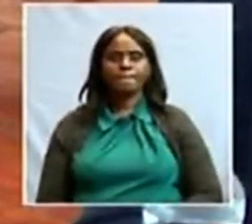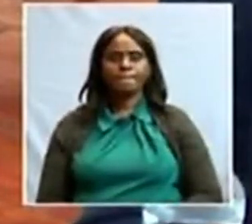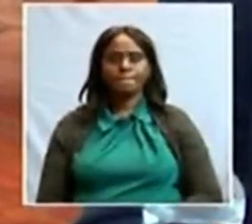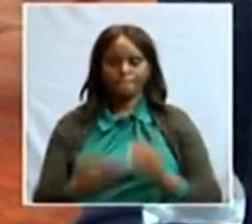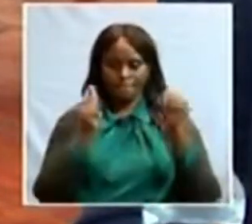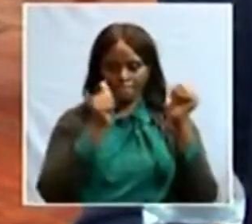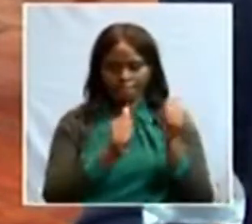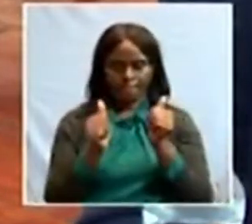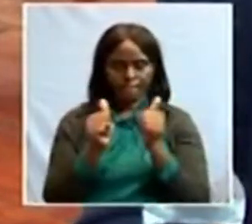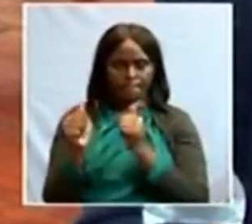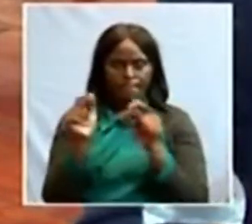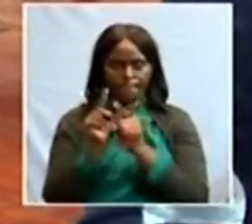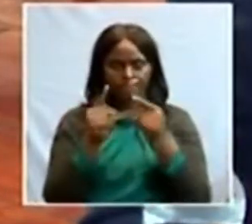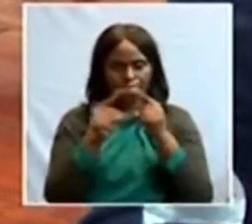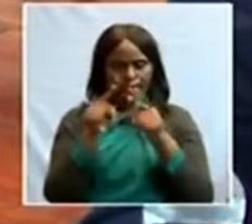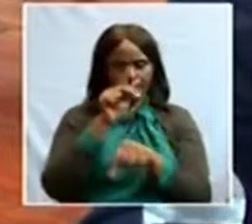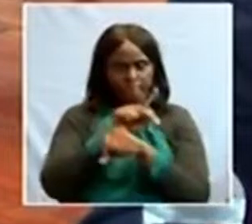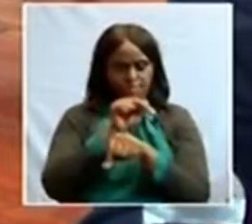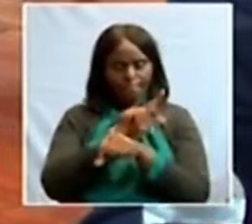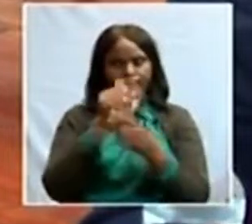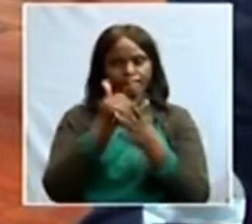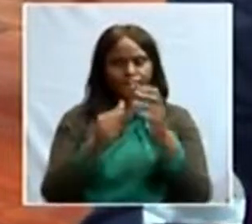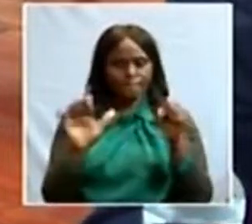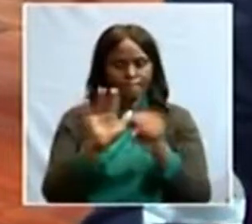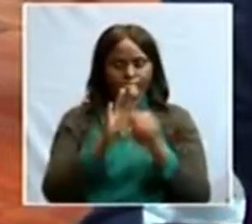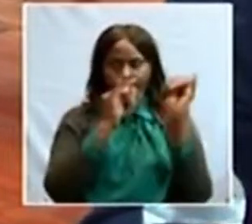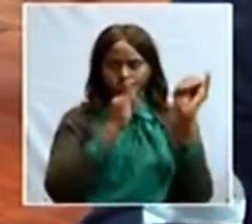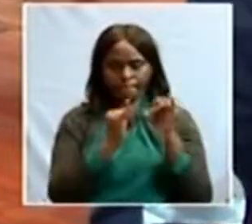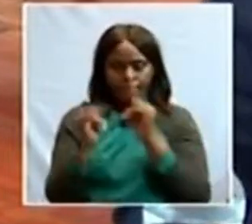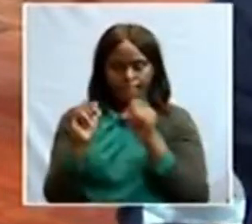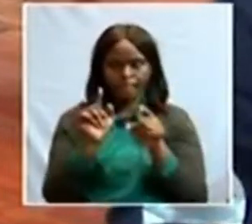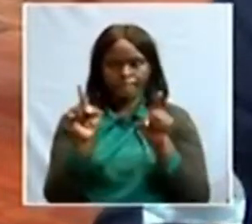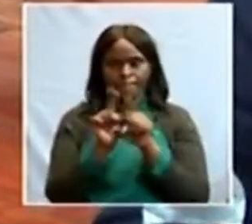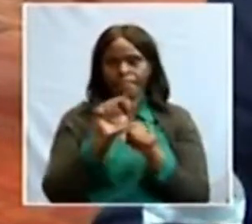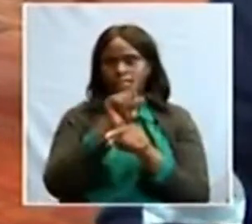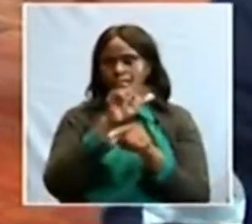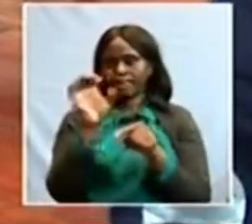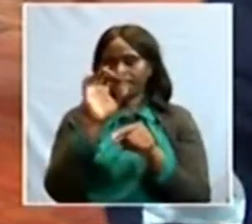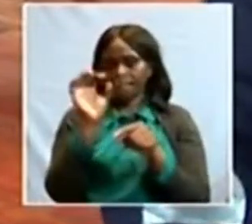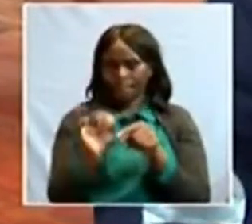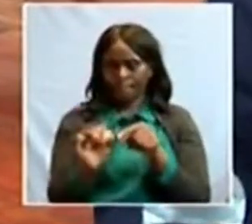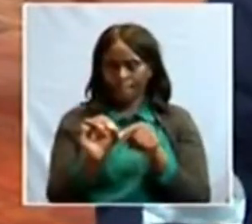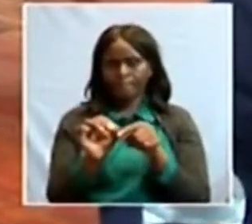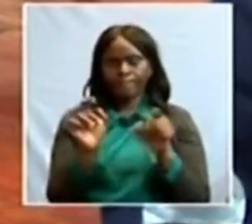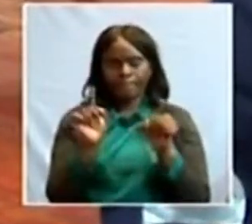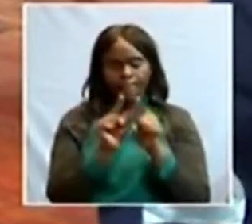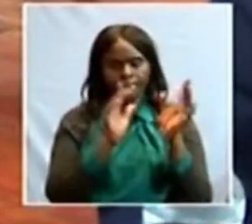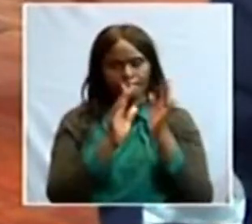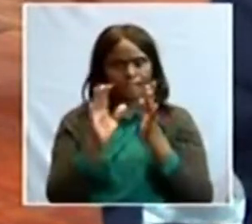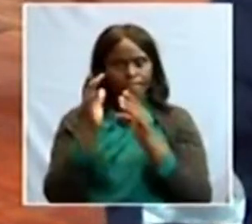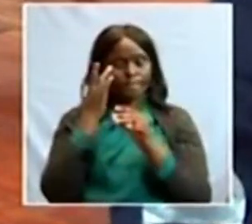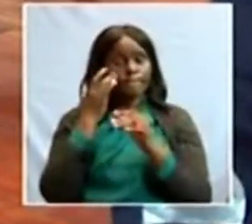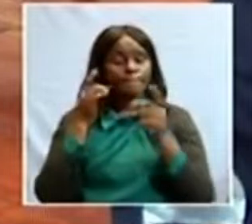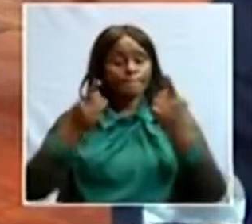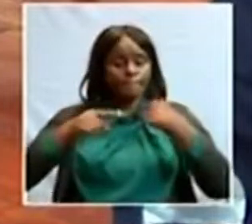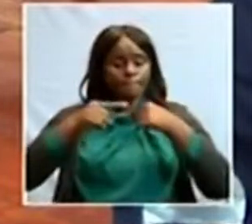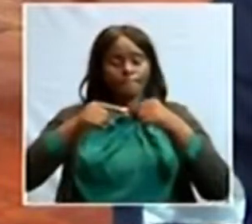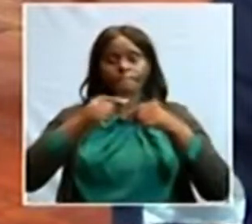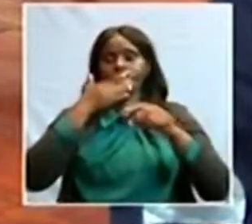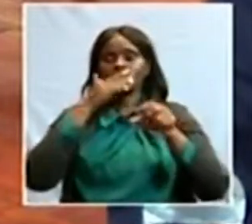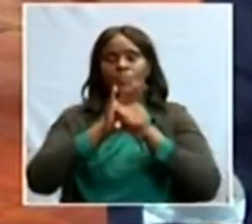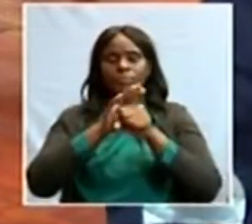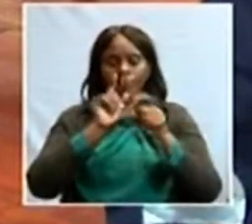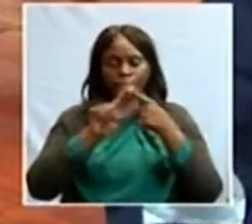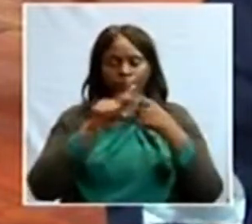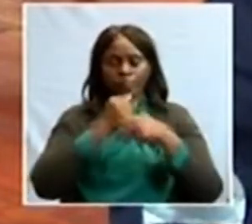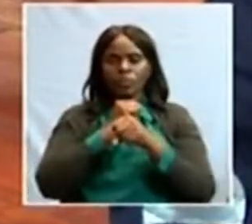Action taken, the varied projects were fully implemented 100%. Remedial measures, the local authority is committed to